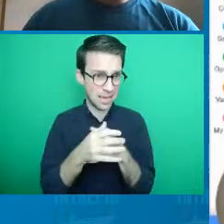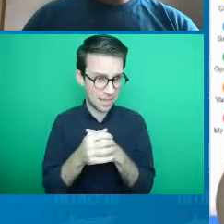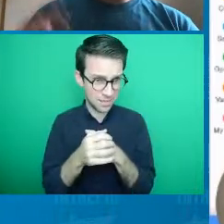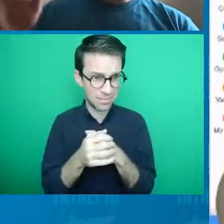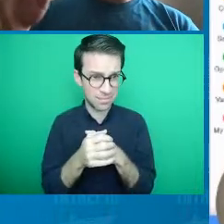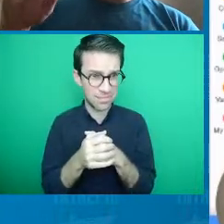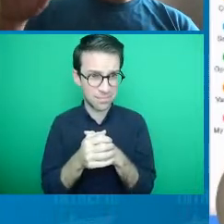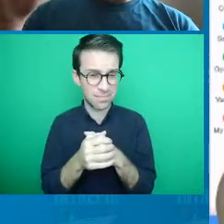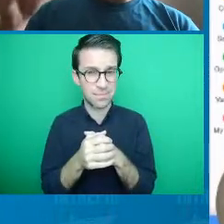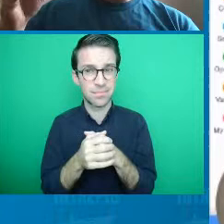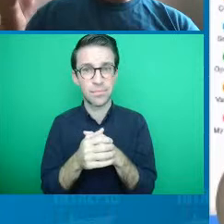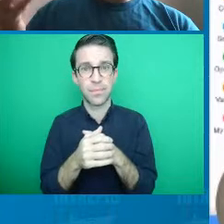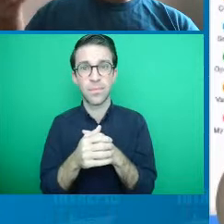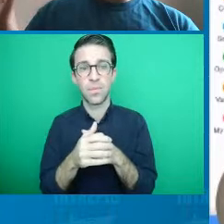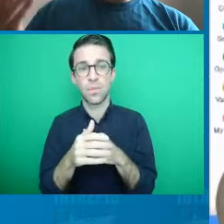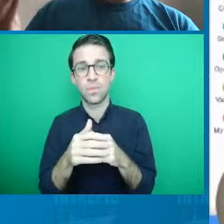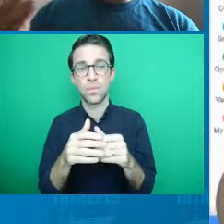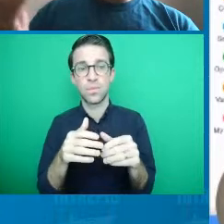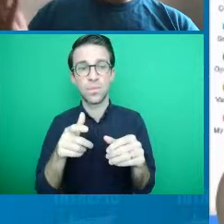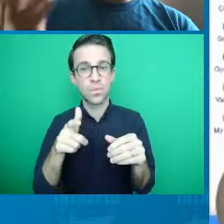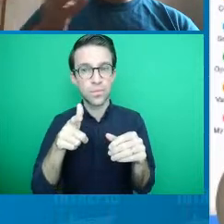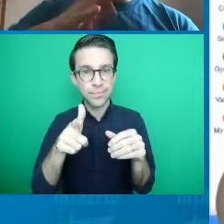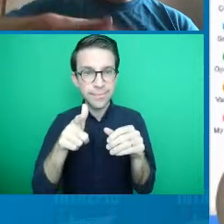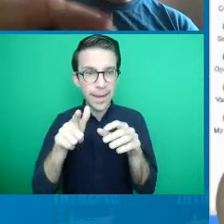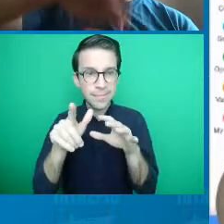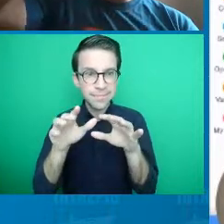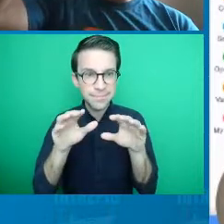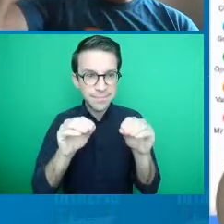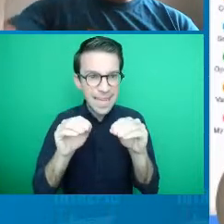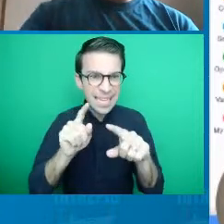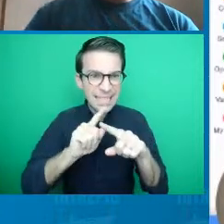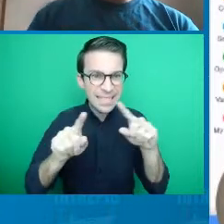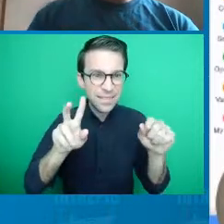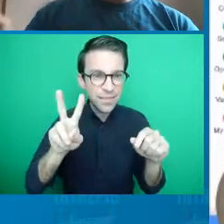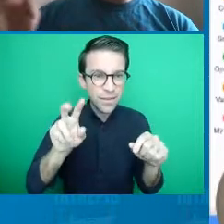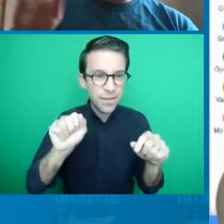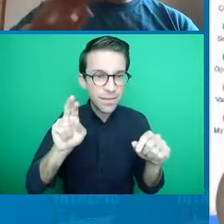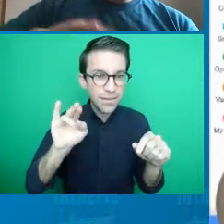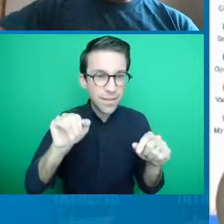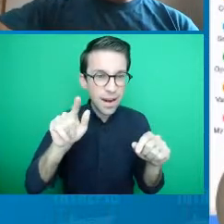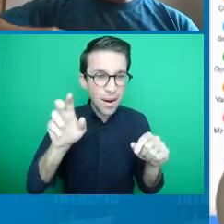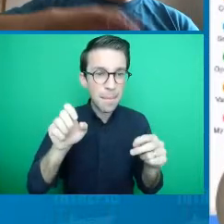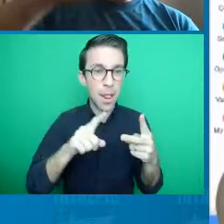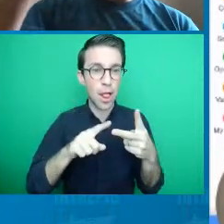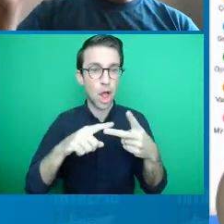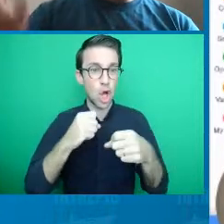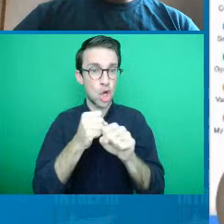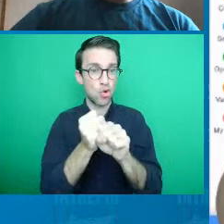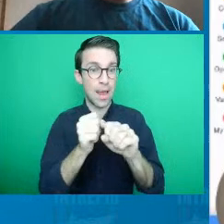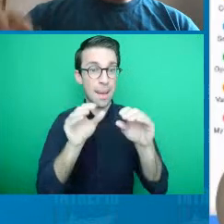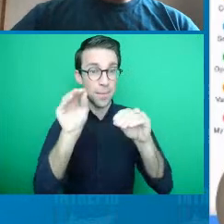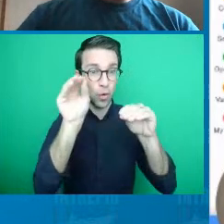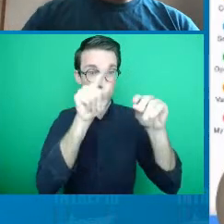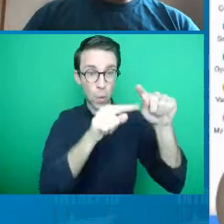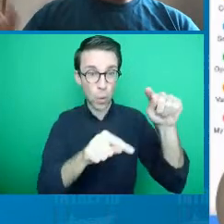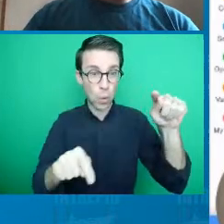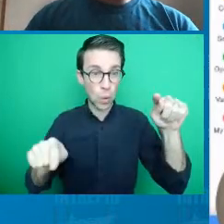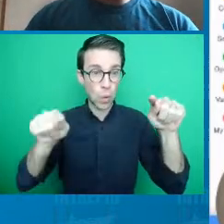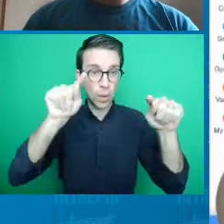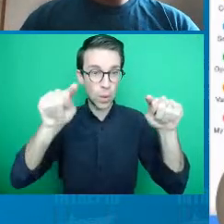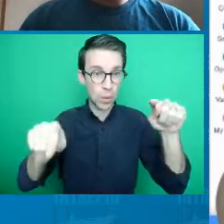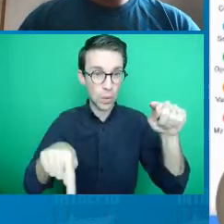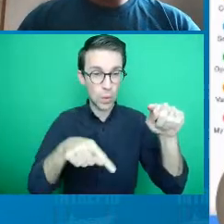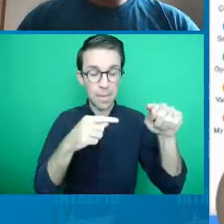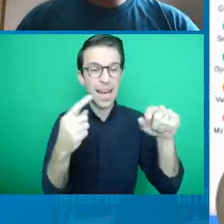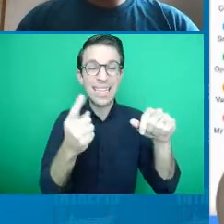in different variables and things like that, and you can start creating curve movement and effects that simulate gravity,